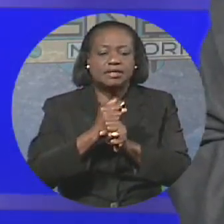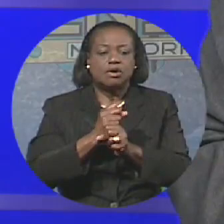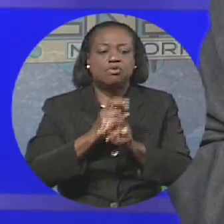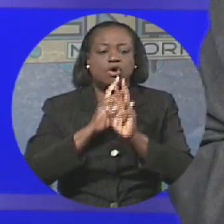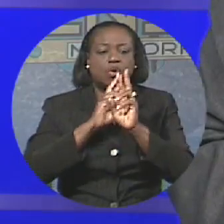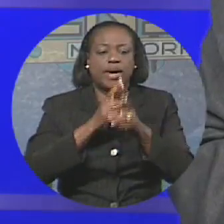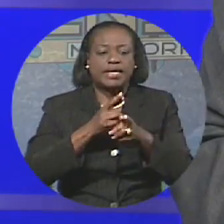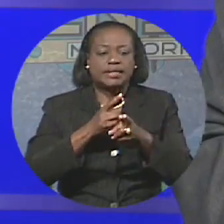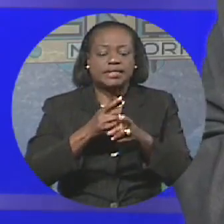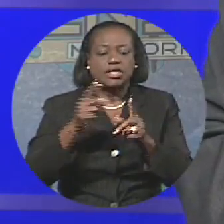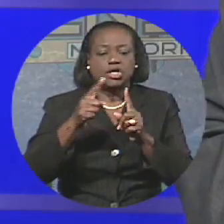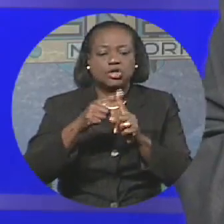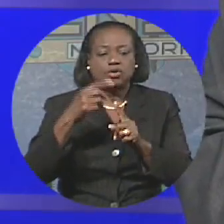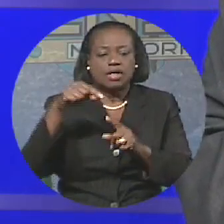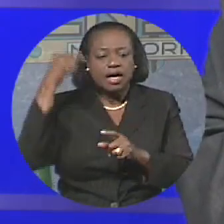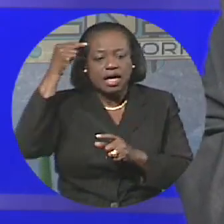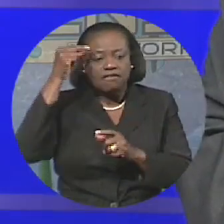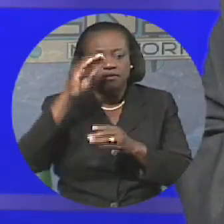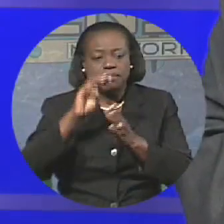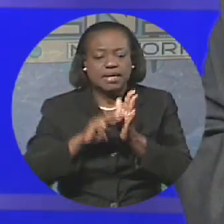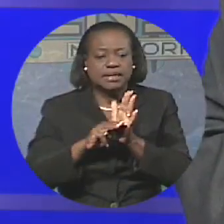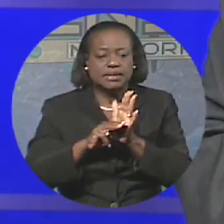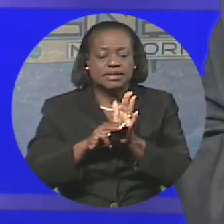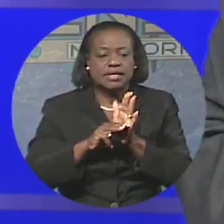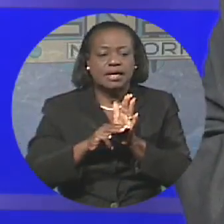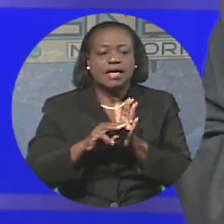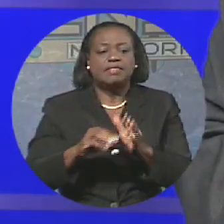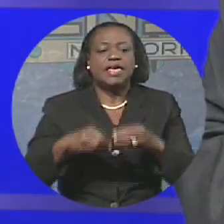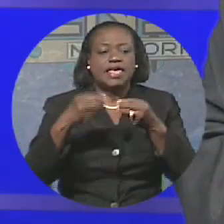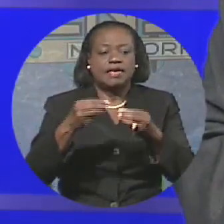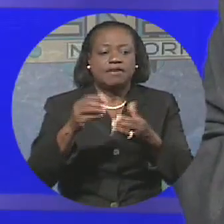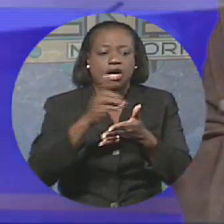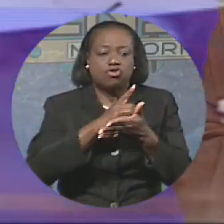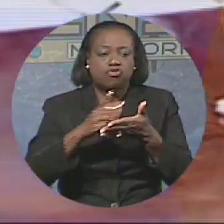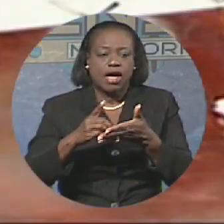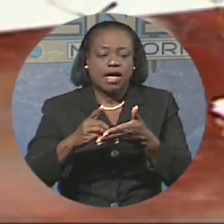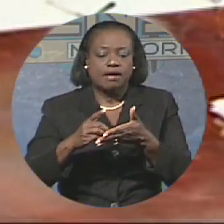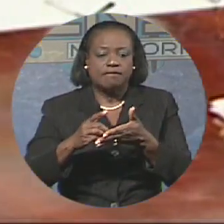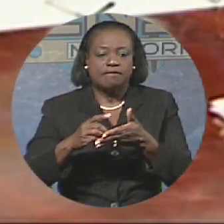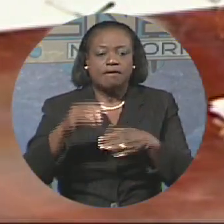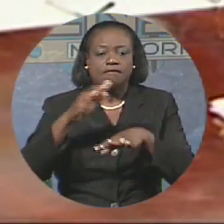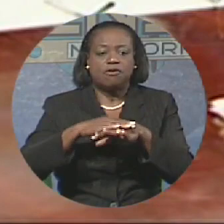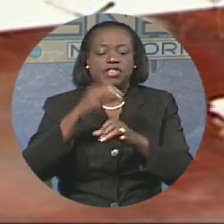industrial agreement nears expiration. Presenting a draft of its industrial agreement for the